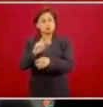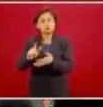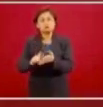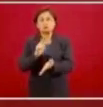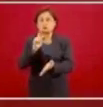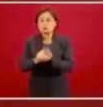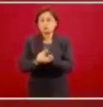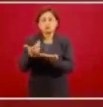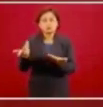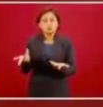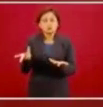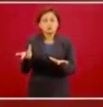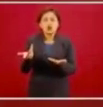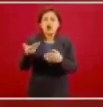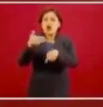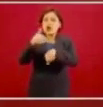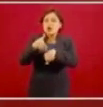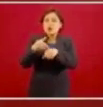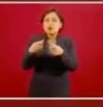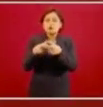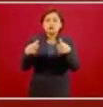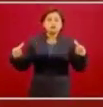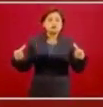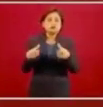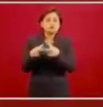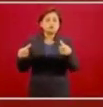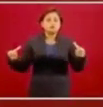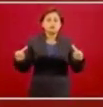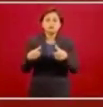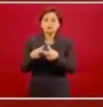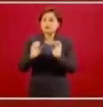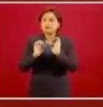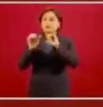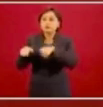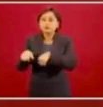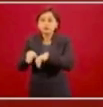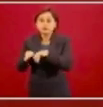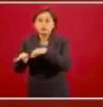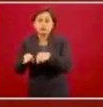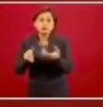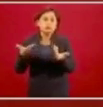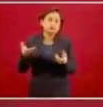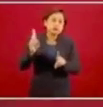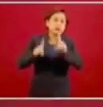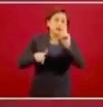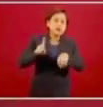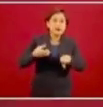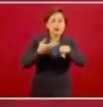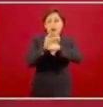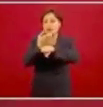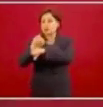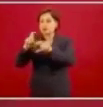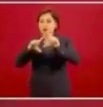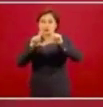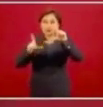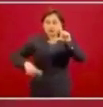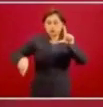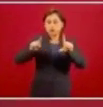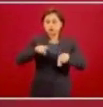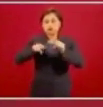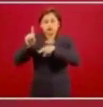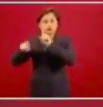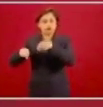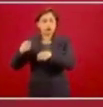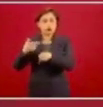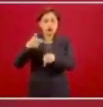thought for in order to address this lack of personnel that we are currently experiencing.